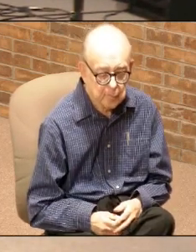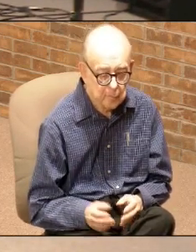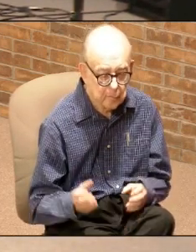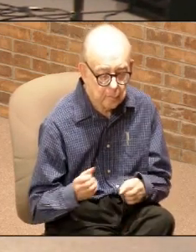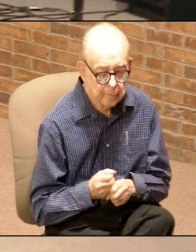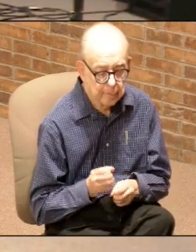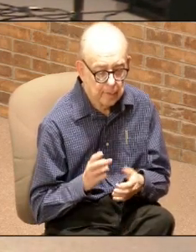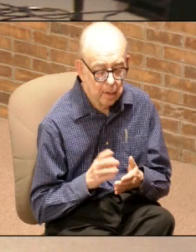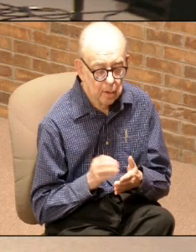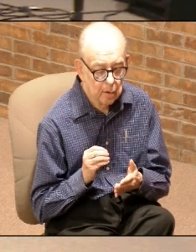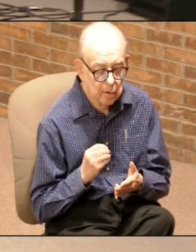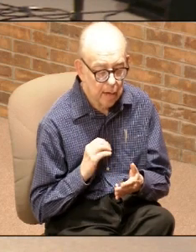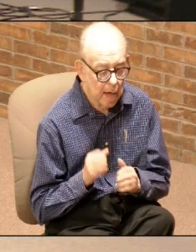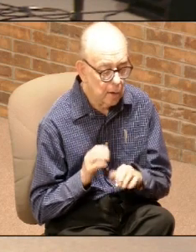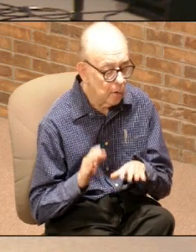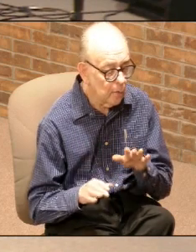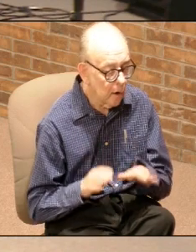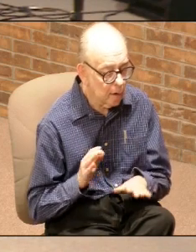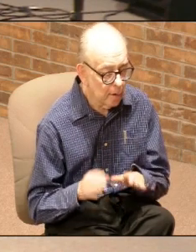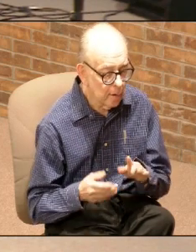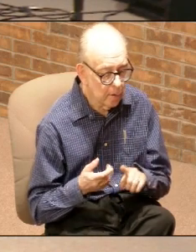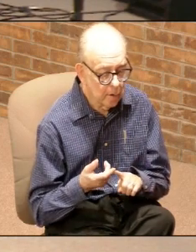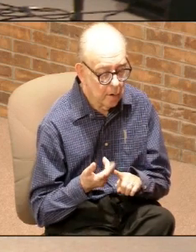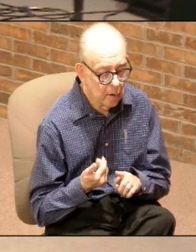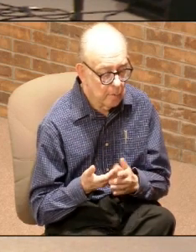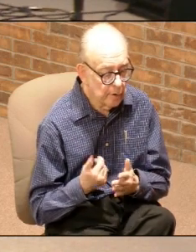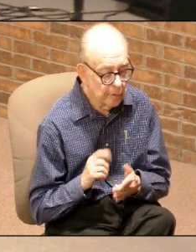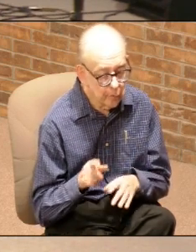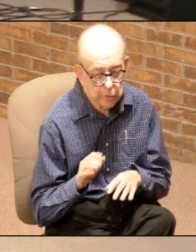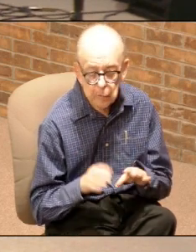you got to learn how to walk before you run.